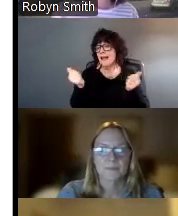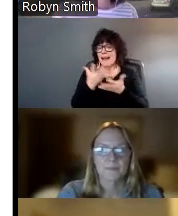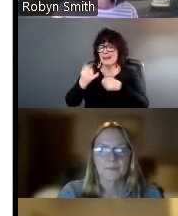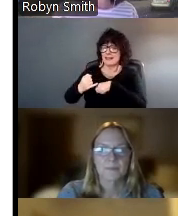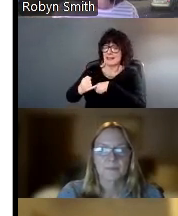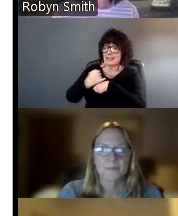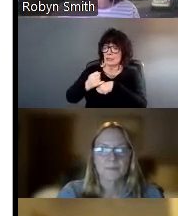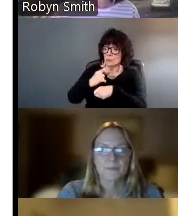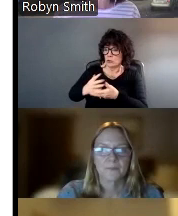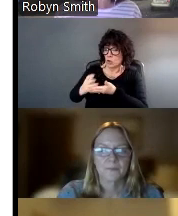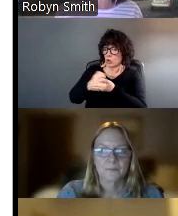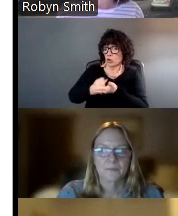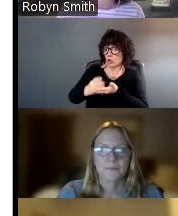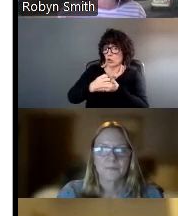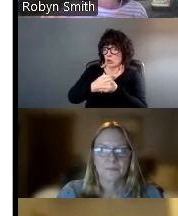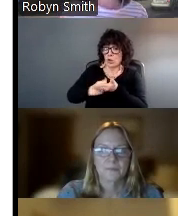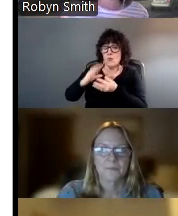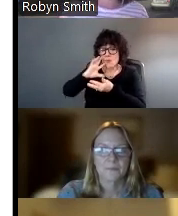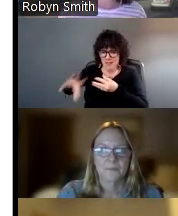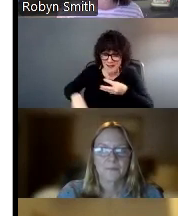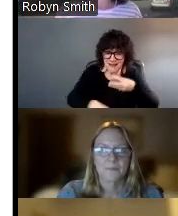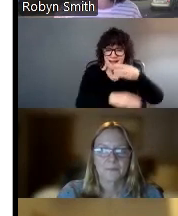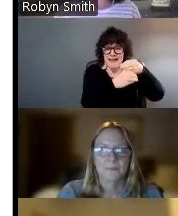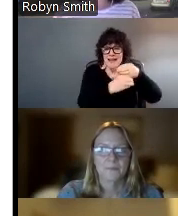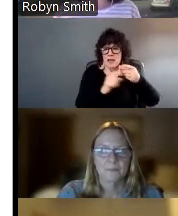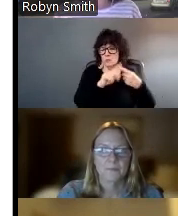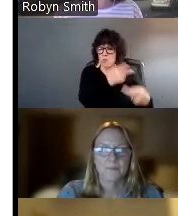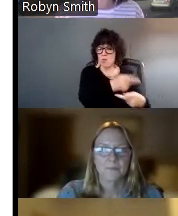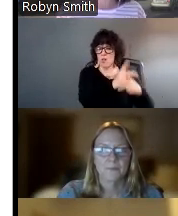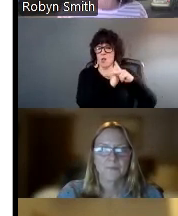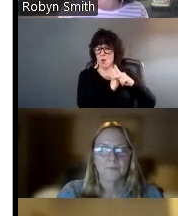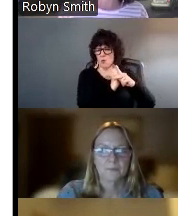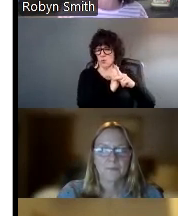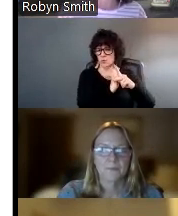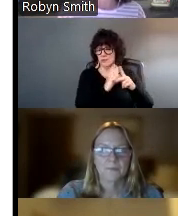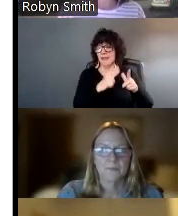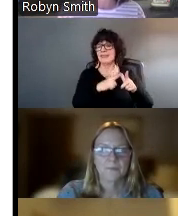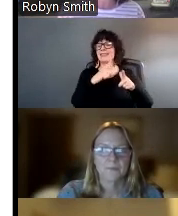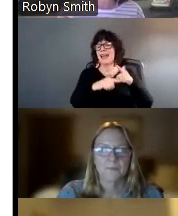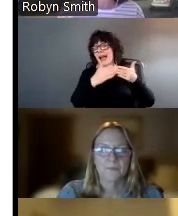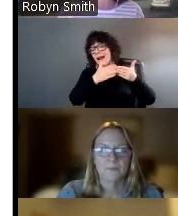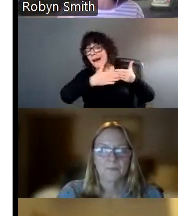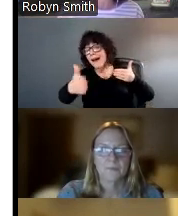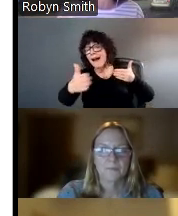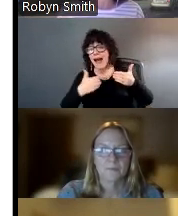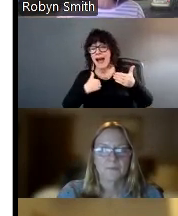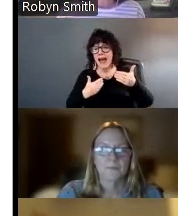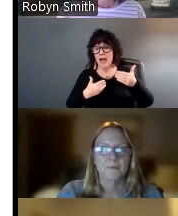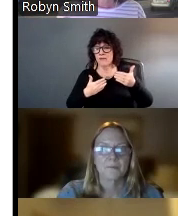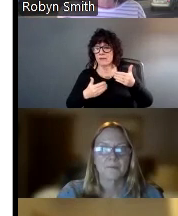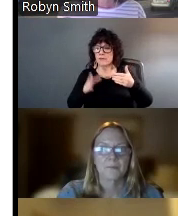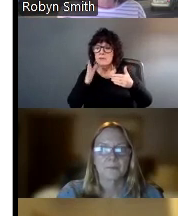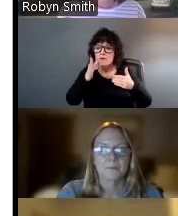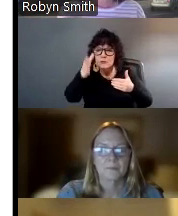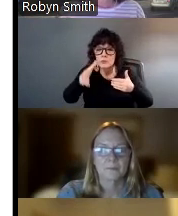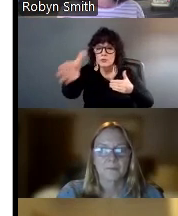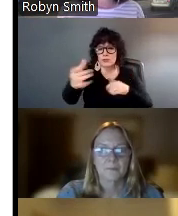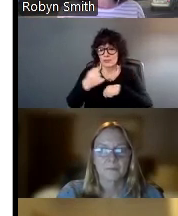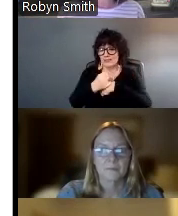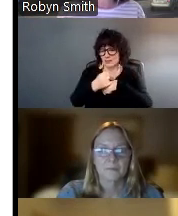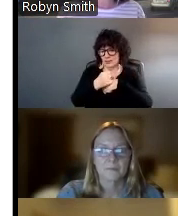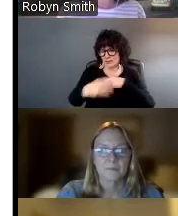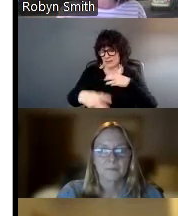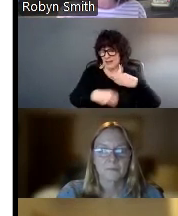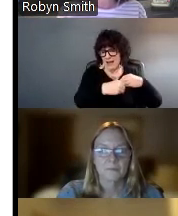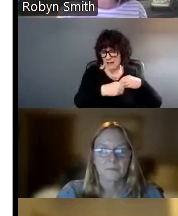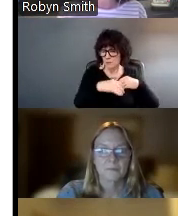So really, it's not a good idea to go in and out of forbearances. If you can have a plan to, for example, get